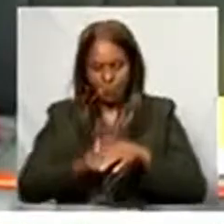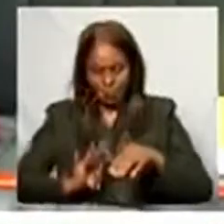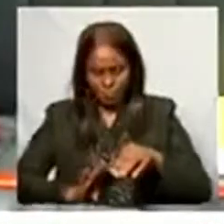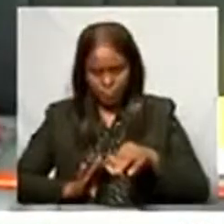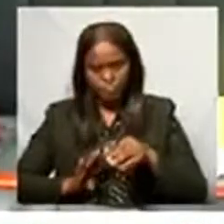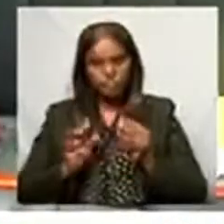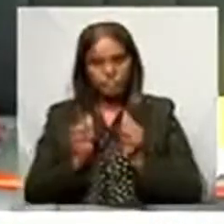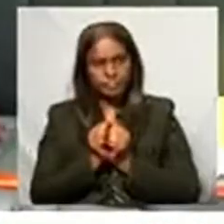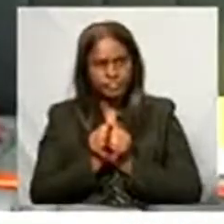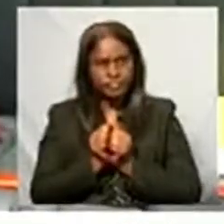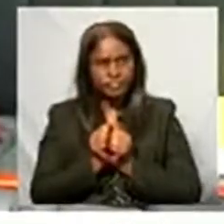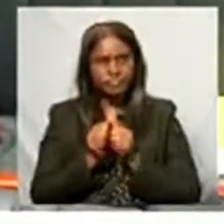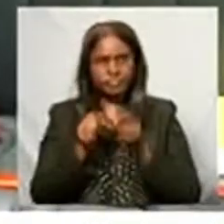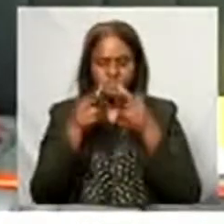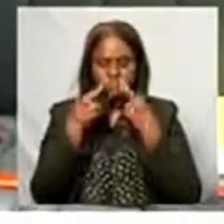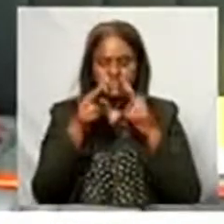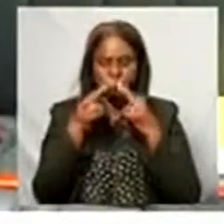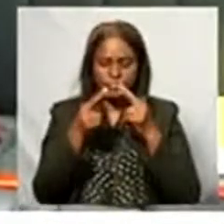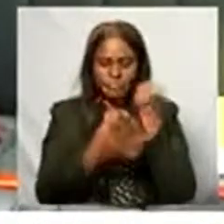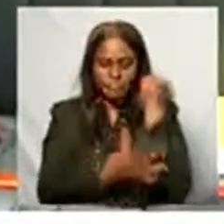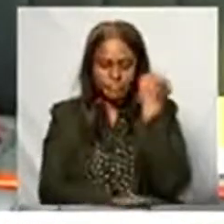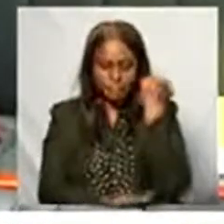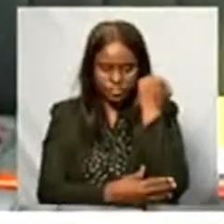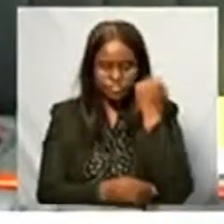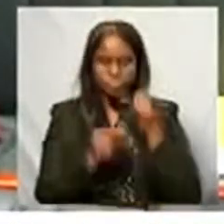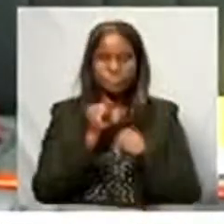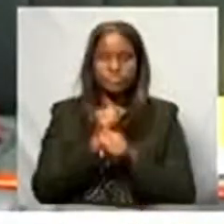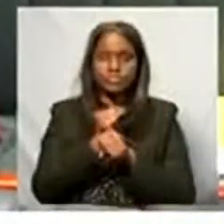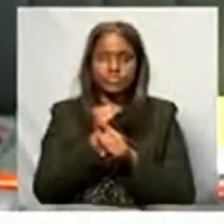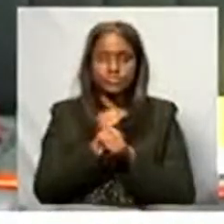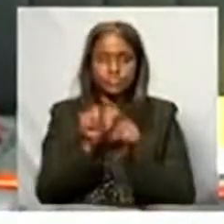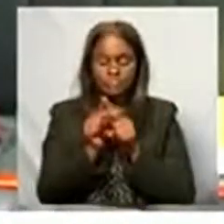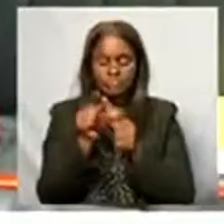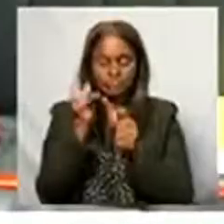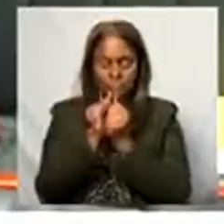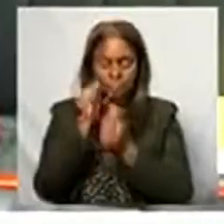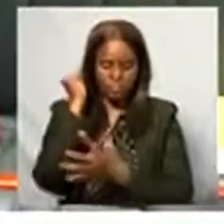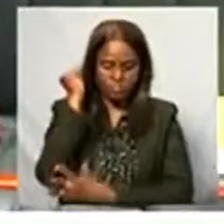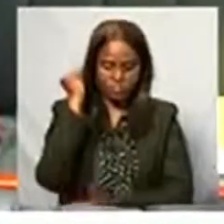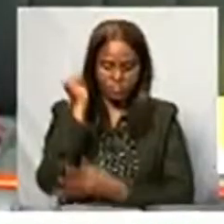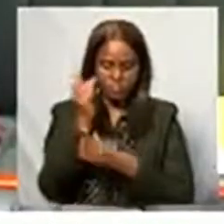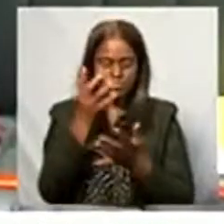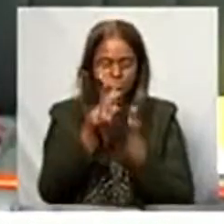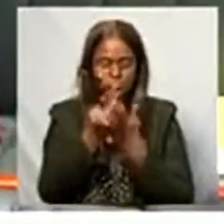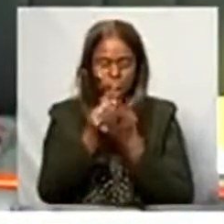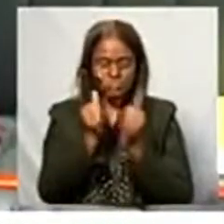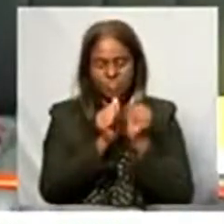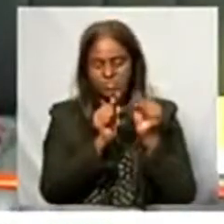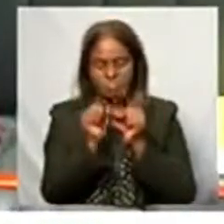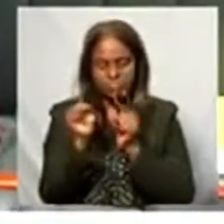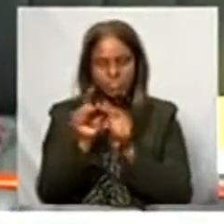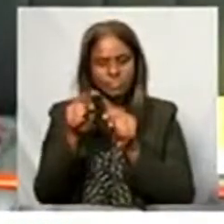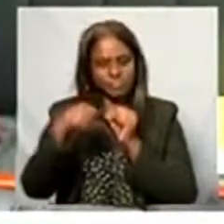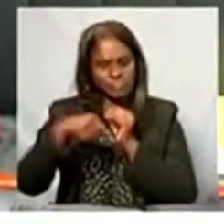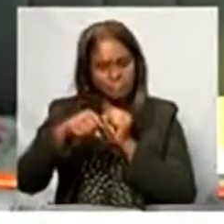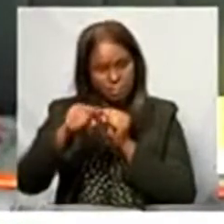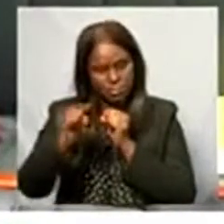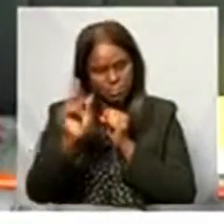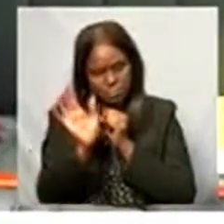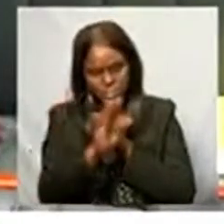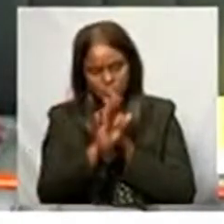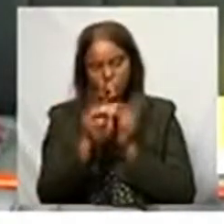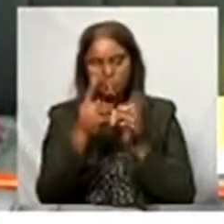with resultant poor oversight and poor financing, and also the perennial